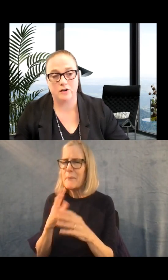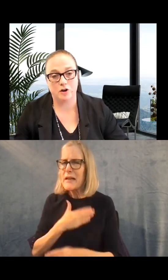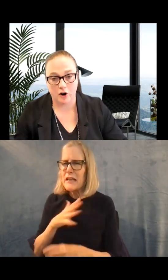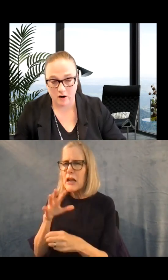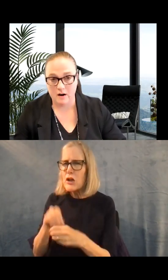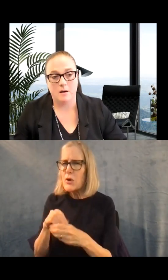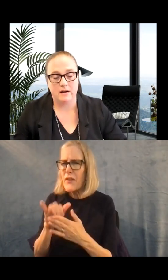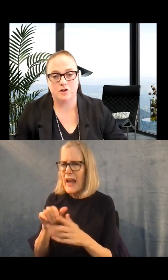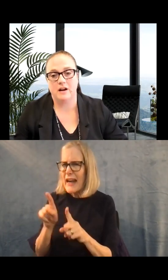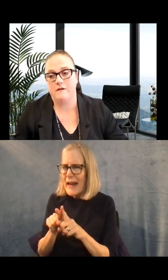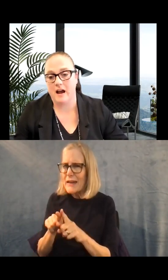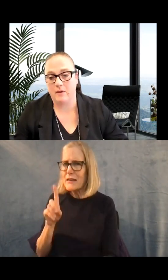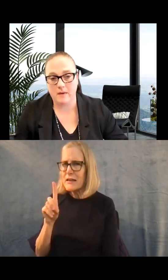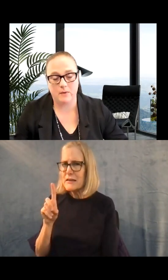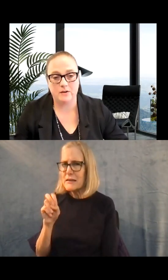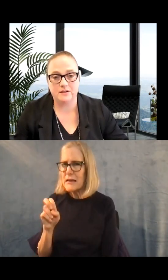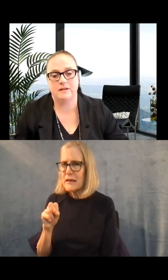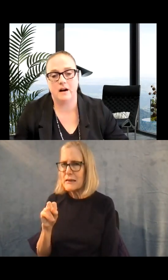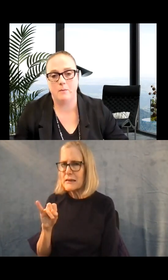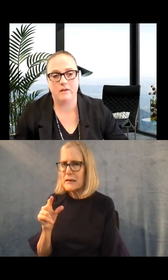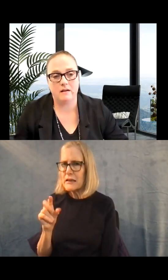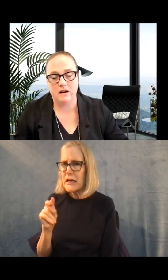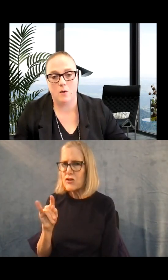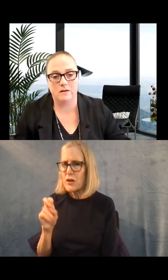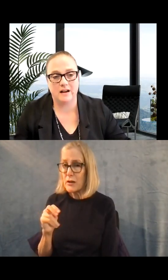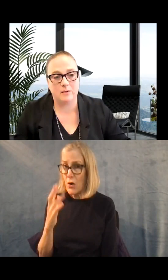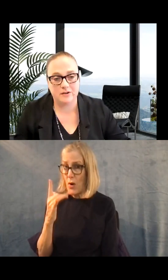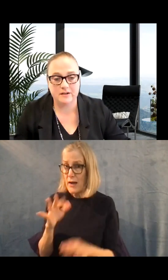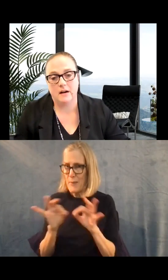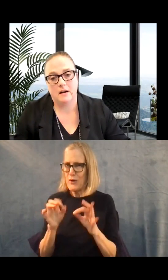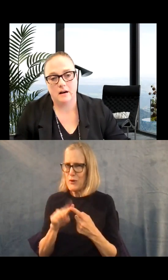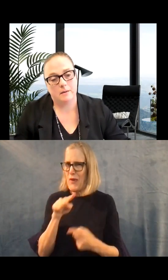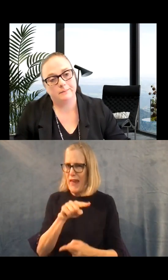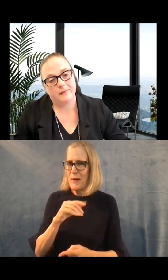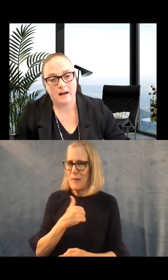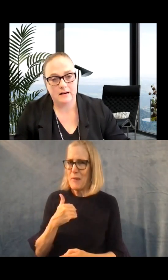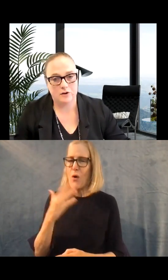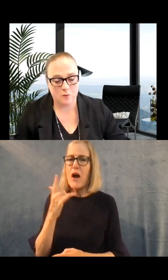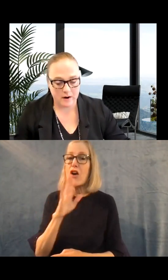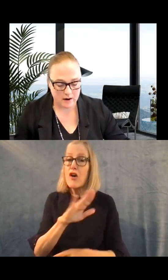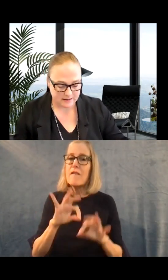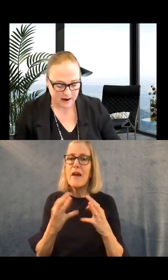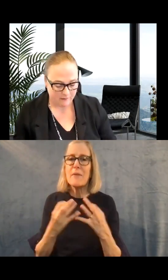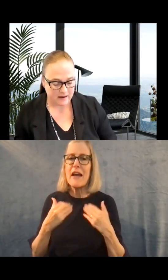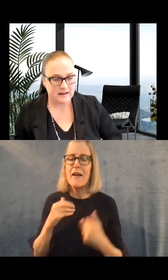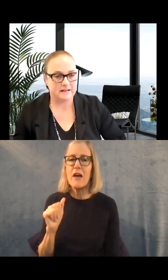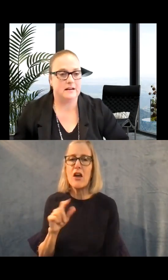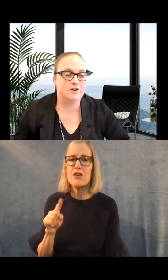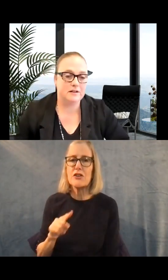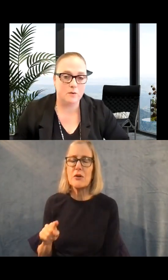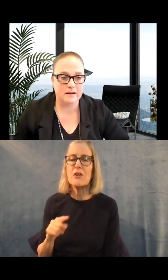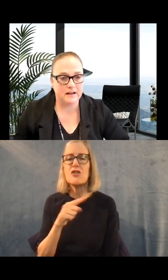was important to her, because she had family members with Alzheimer's. And so she wanted us to have